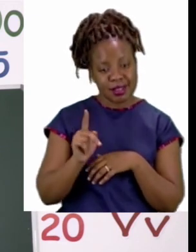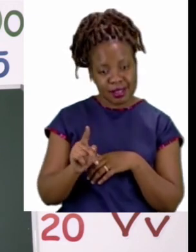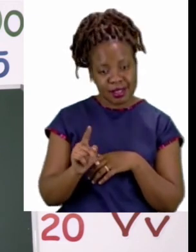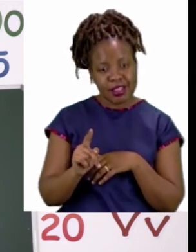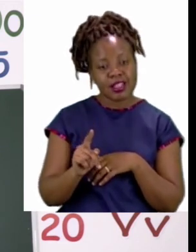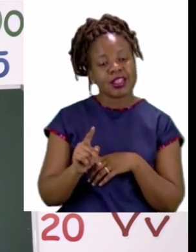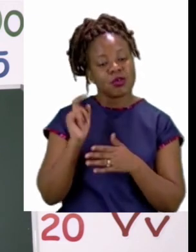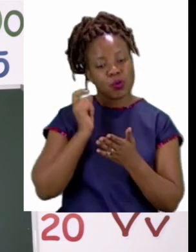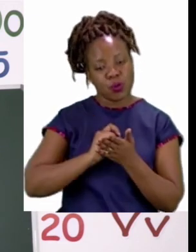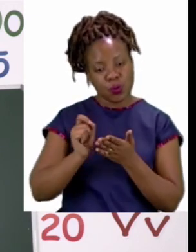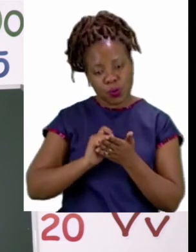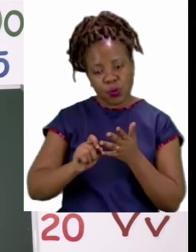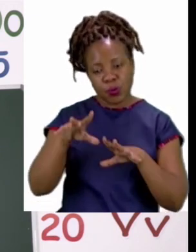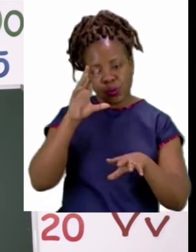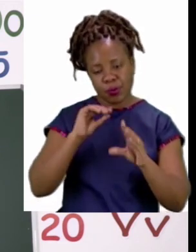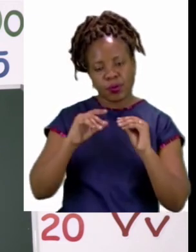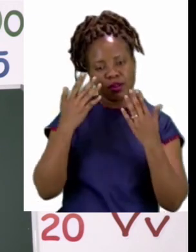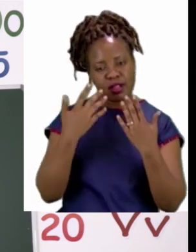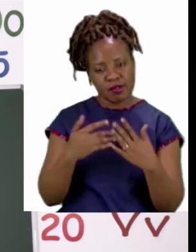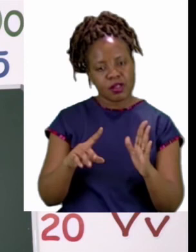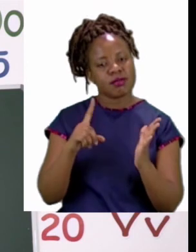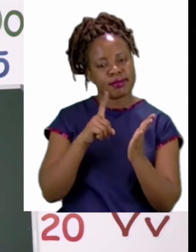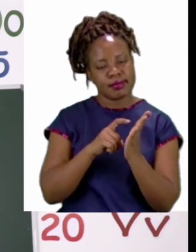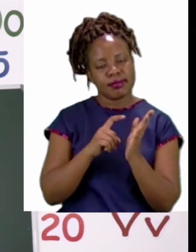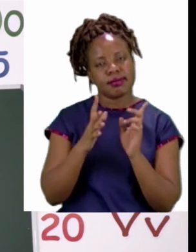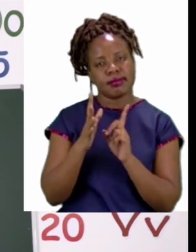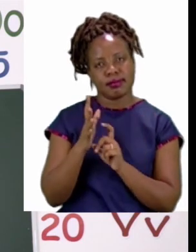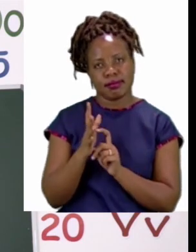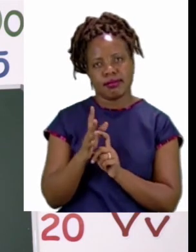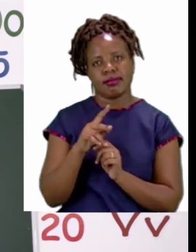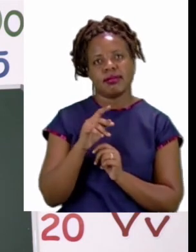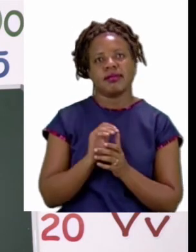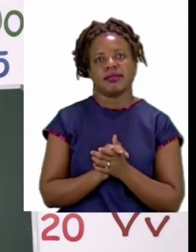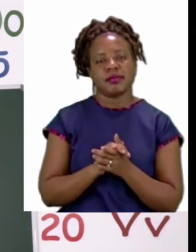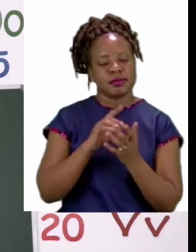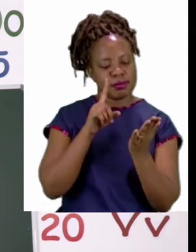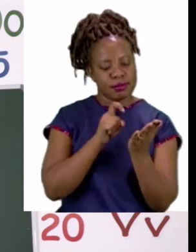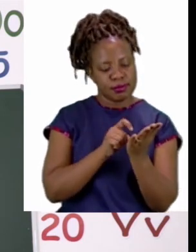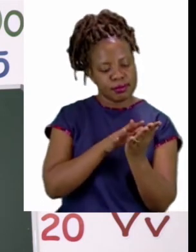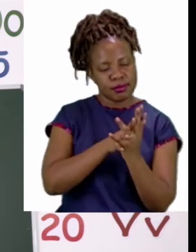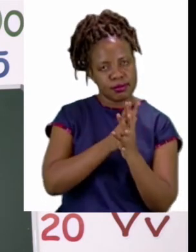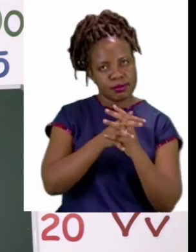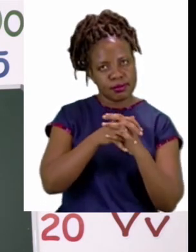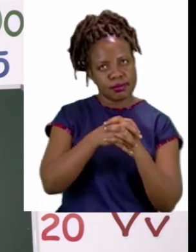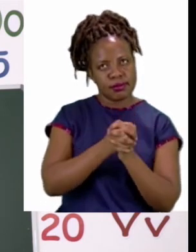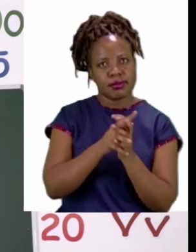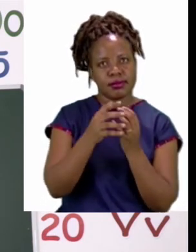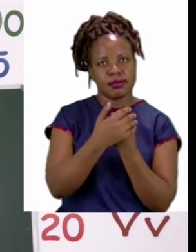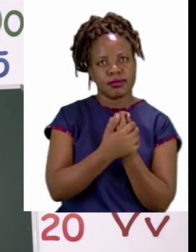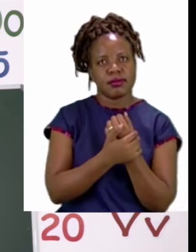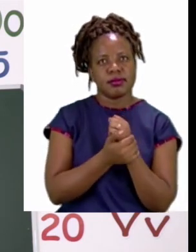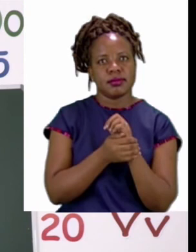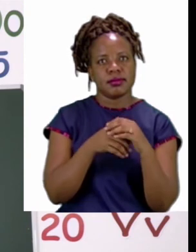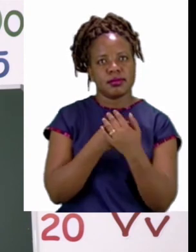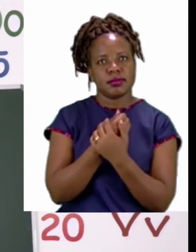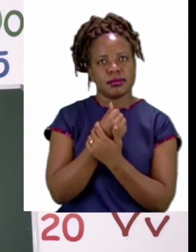sanitize. So please take your sanitizer and you rub inside, remember, around your hands,